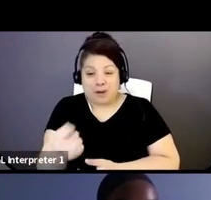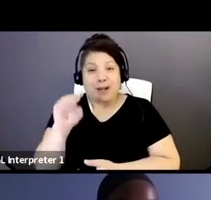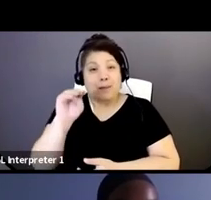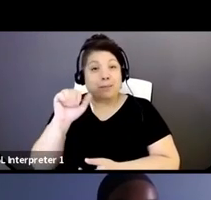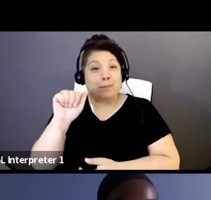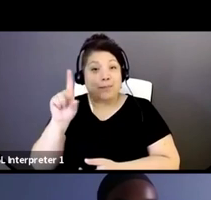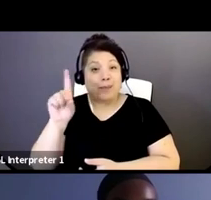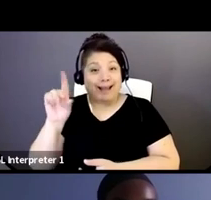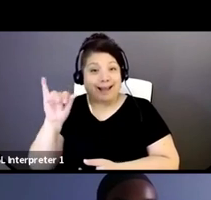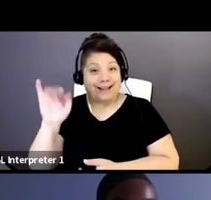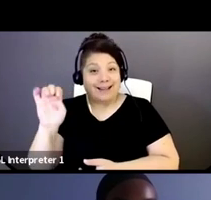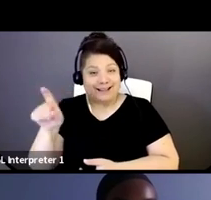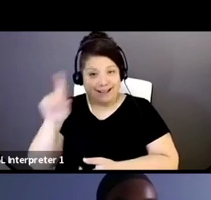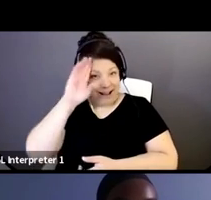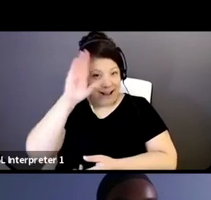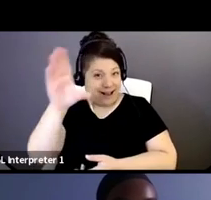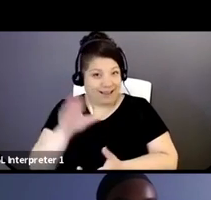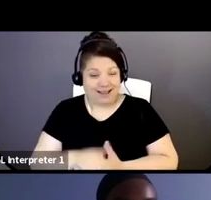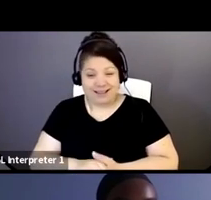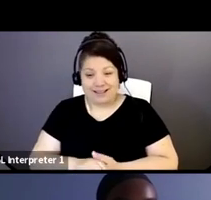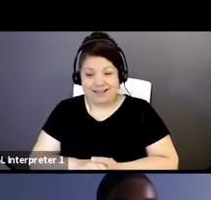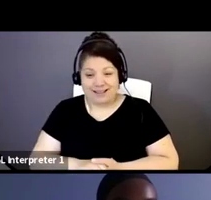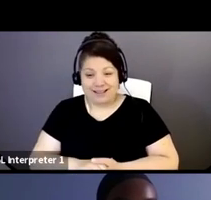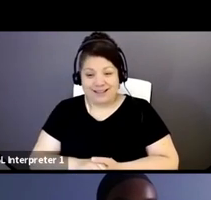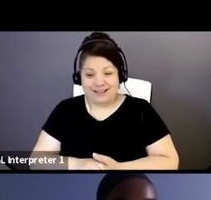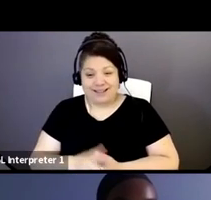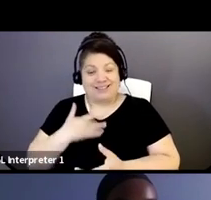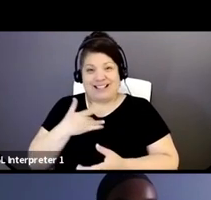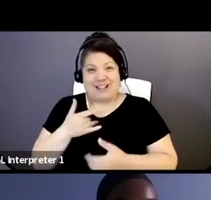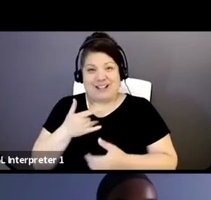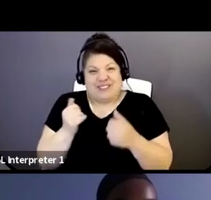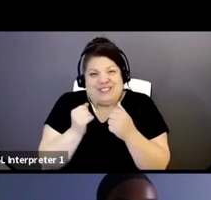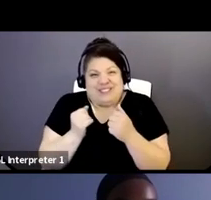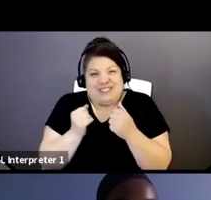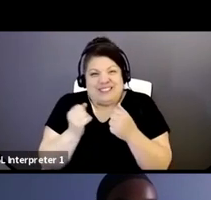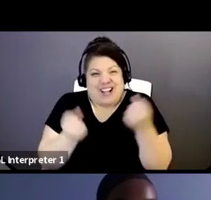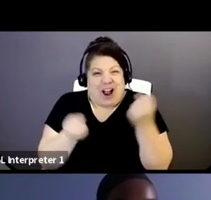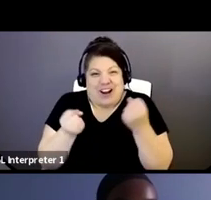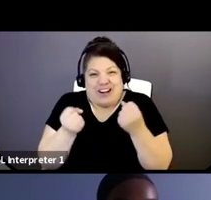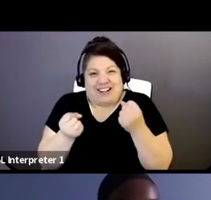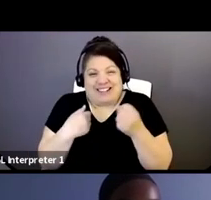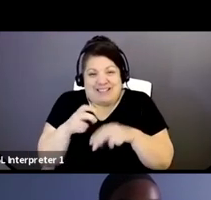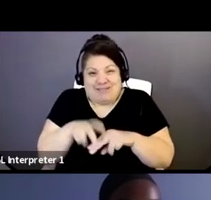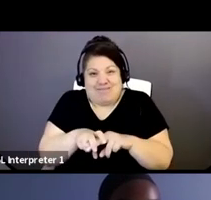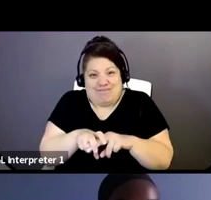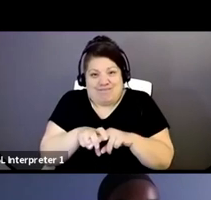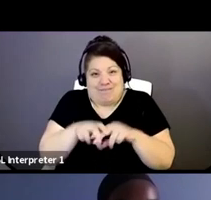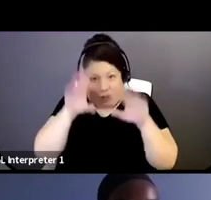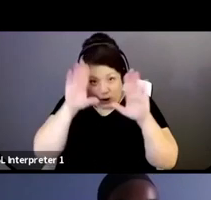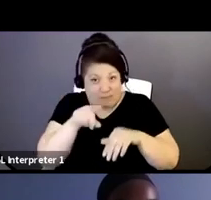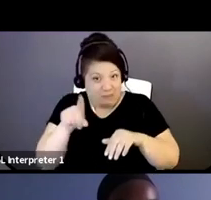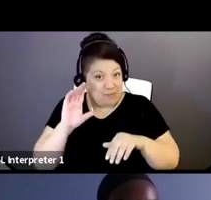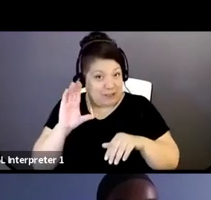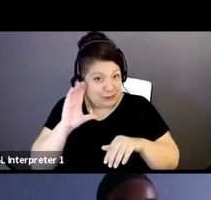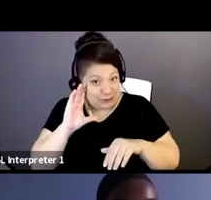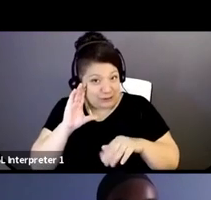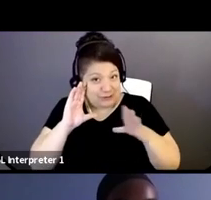Okay. Hi. This is pretty difficult in a car, but I hope you can all hear me and stuff.